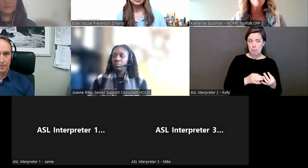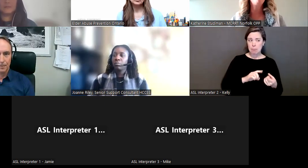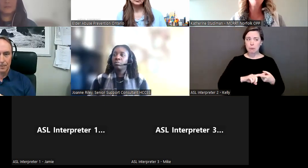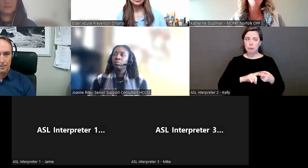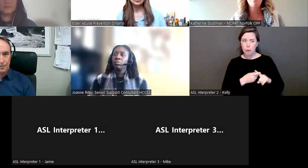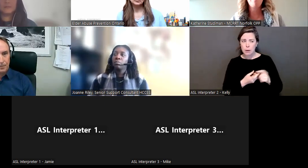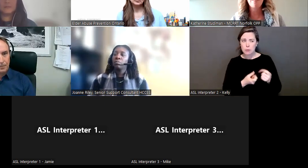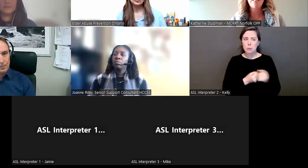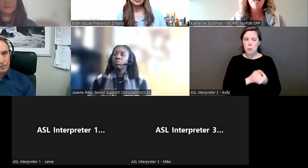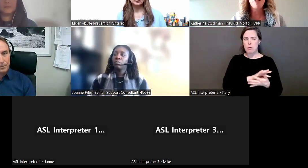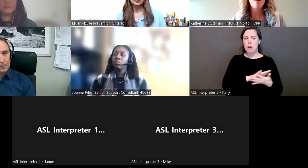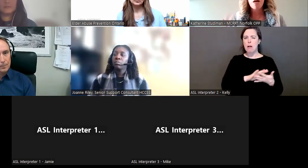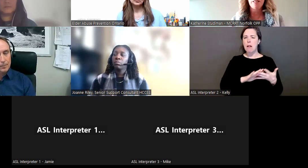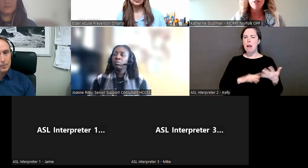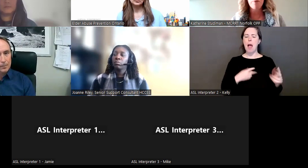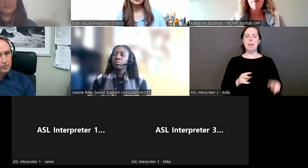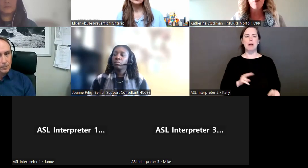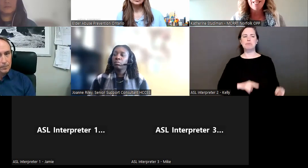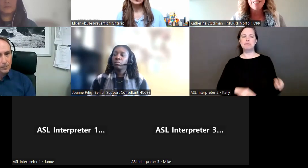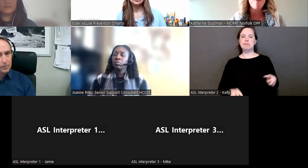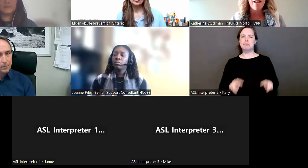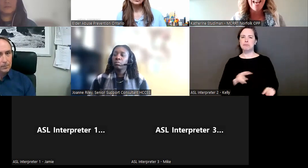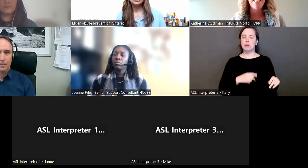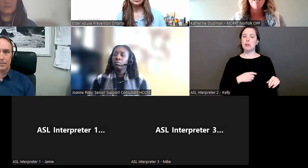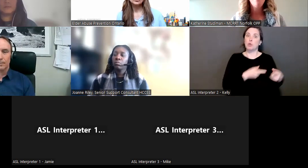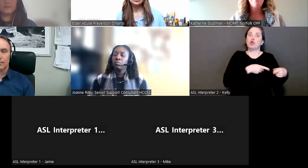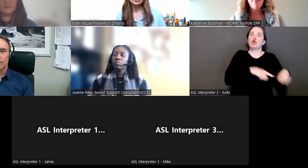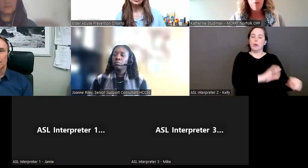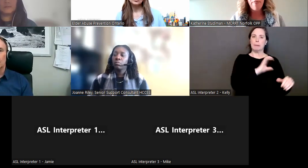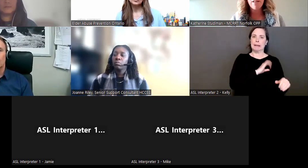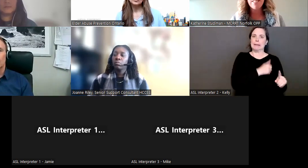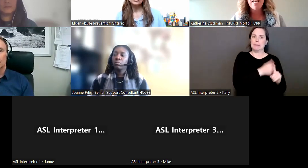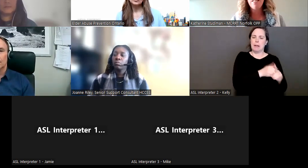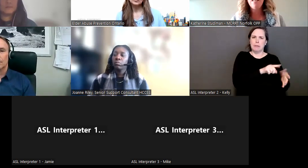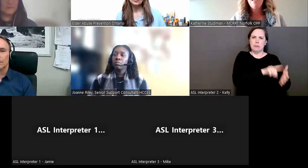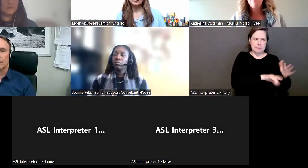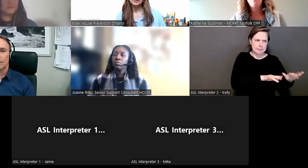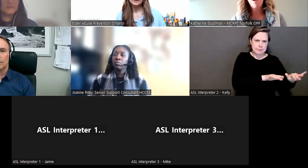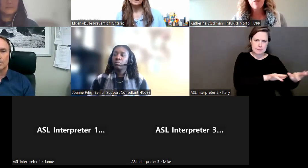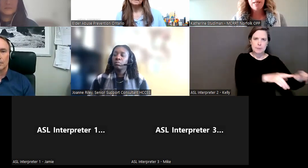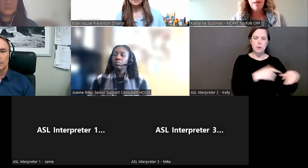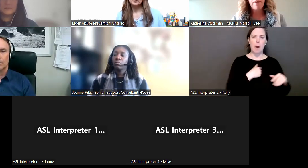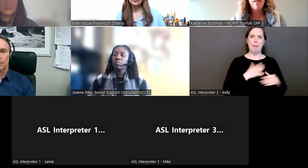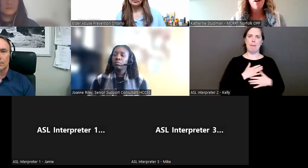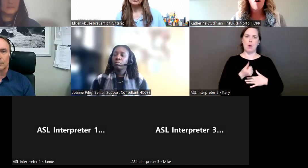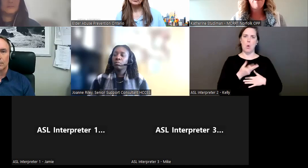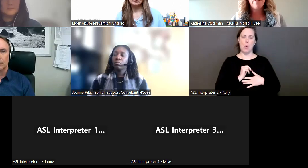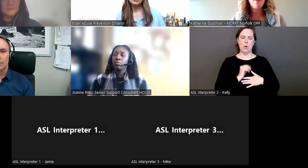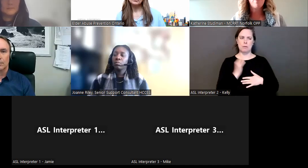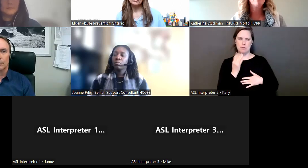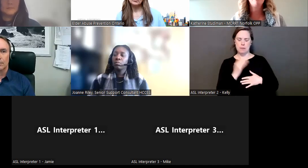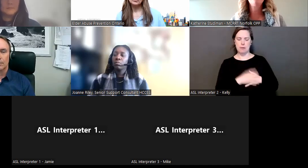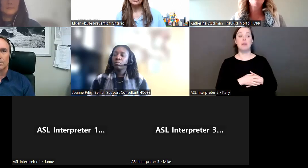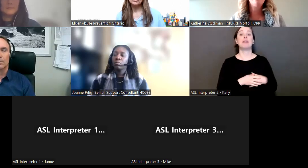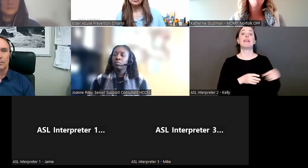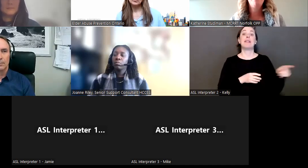so while the officer's doing their investigation, I'm kind of like doing my own assessment in my head. And then when they're done, then I will step in and offer